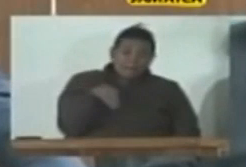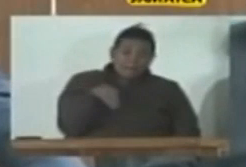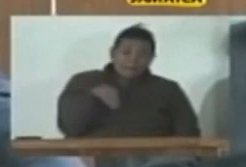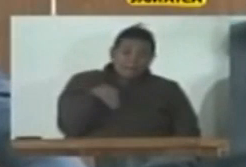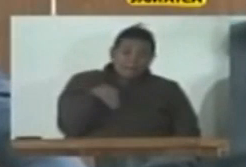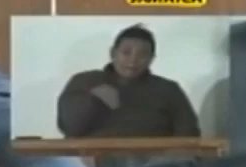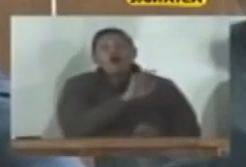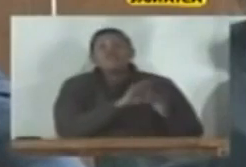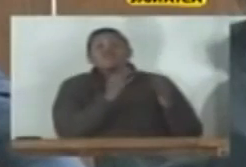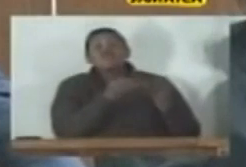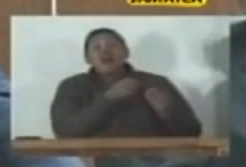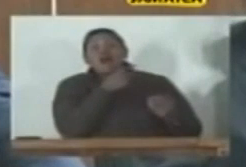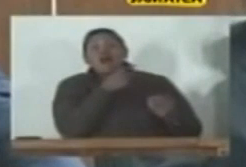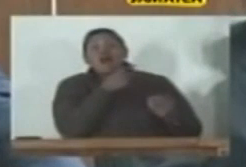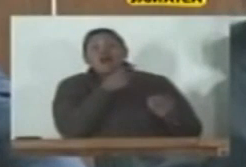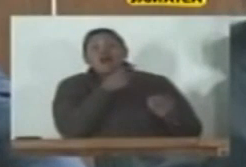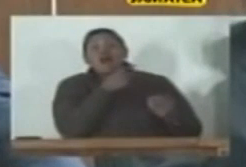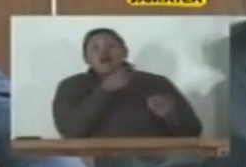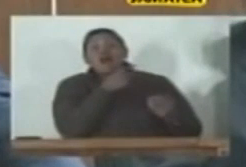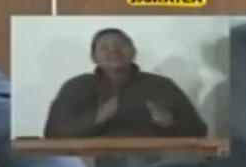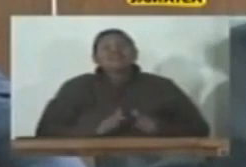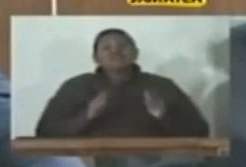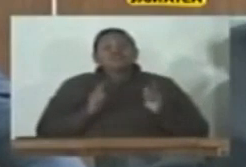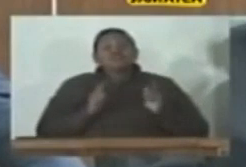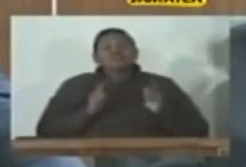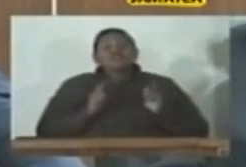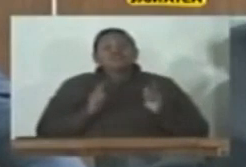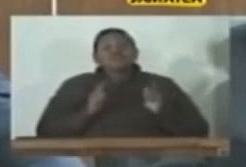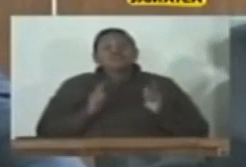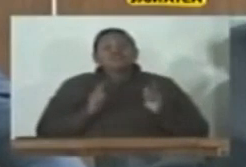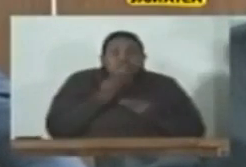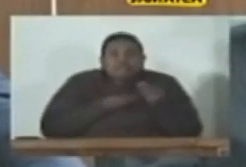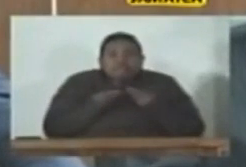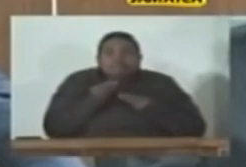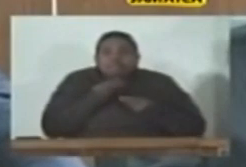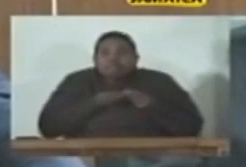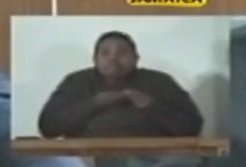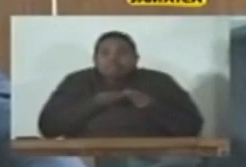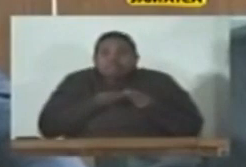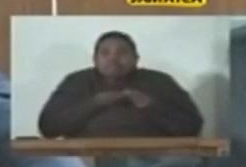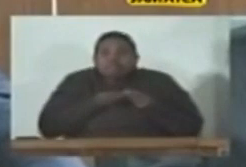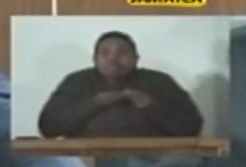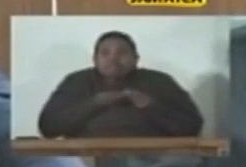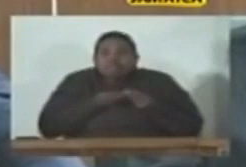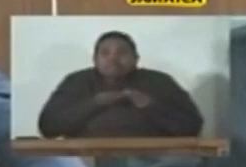The last PNP government started the process of lowering tax rates, even as it continued to deliver